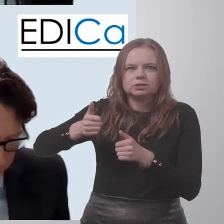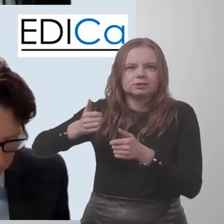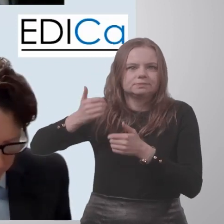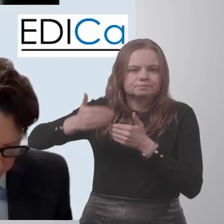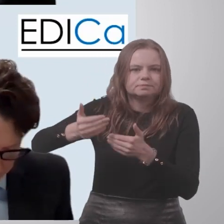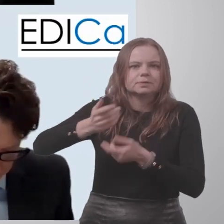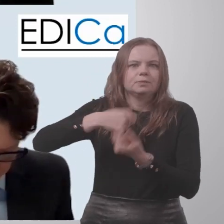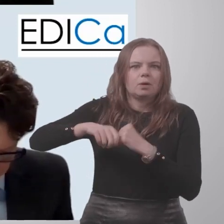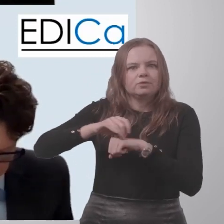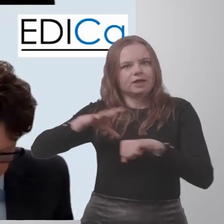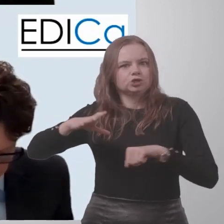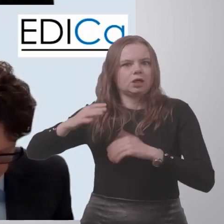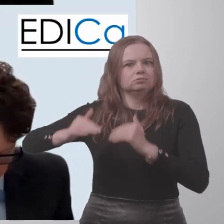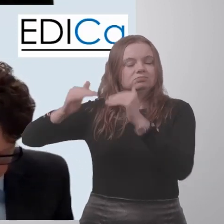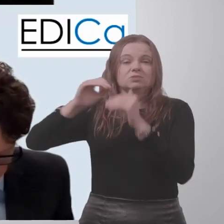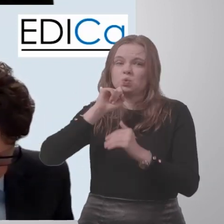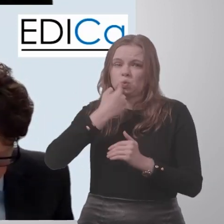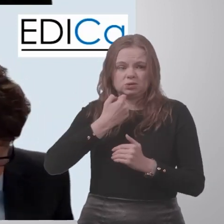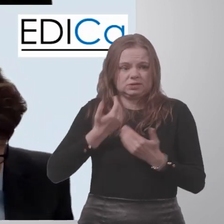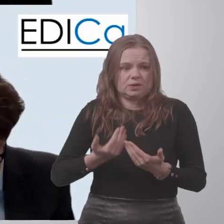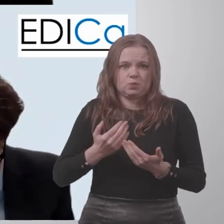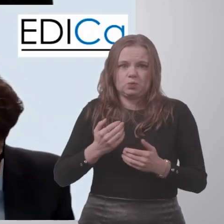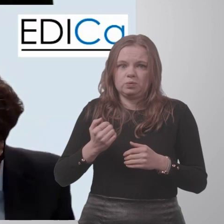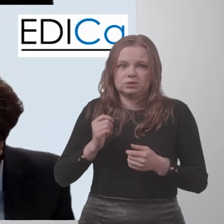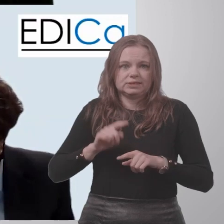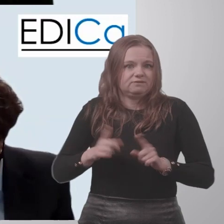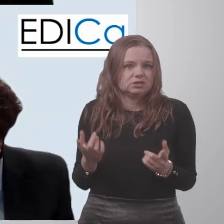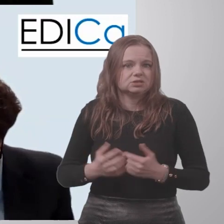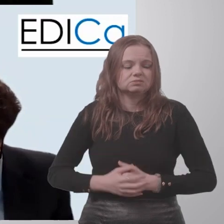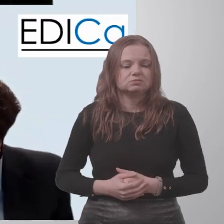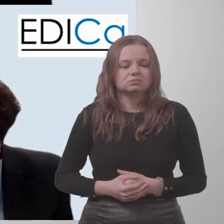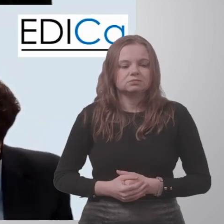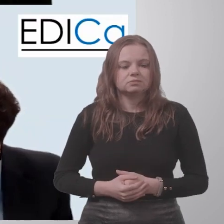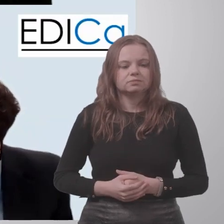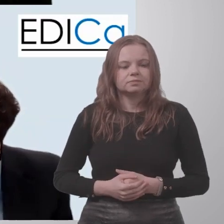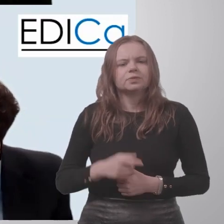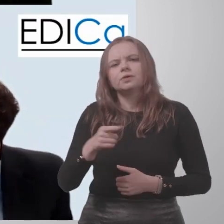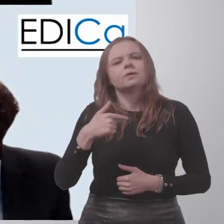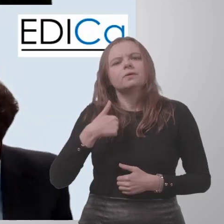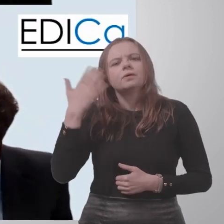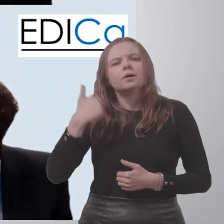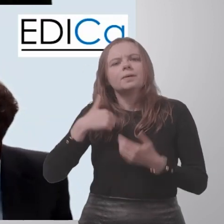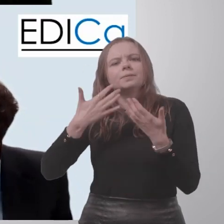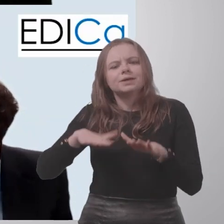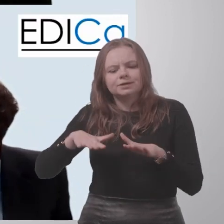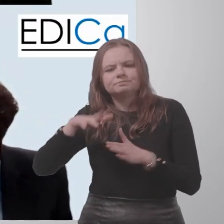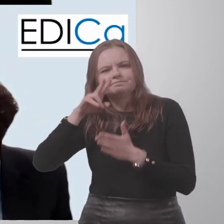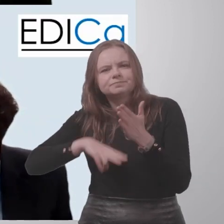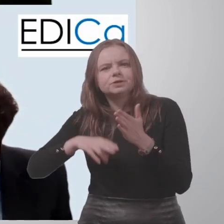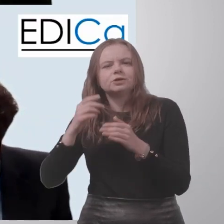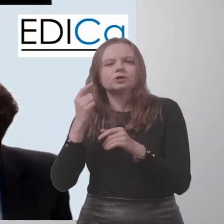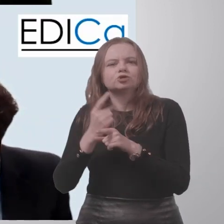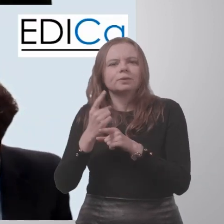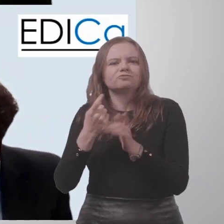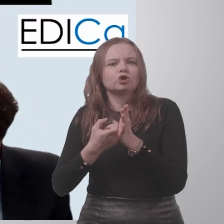would do some things differently. And to give you an analogy, I once read a thing about Roger Bannister, who ran the world's first